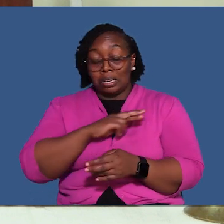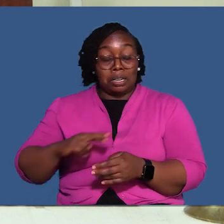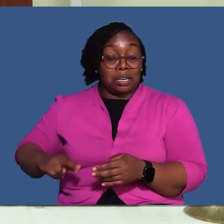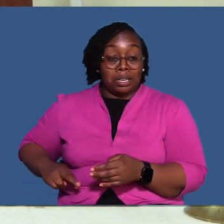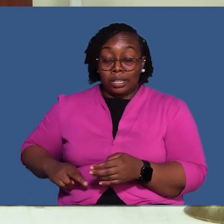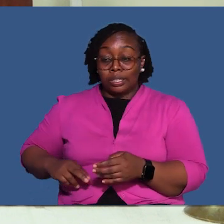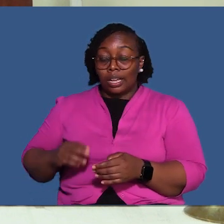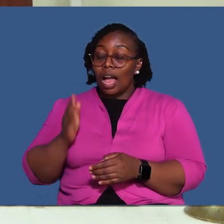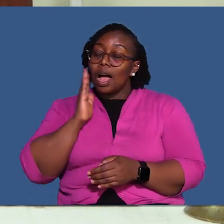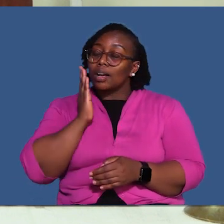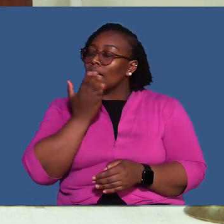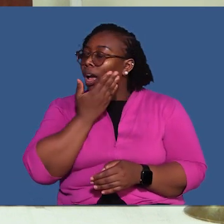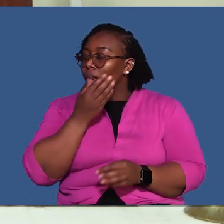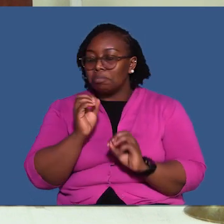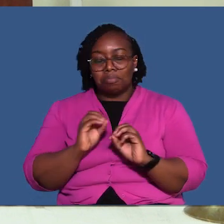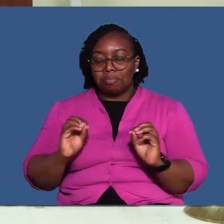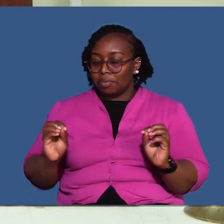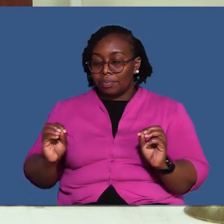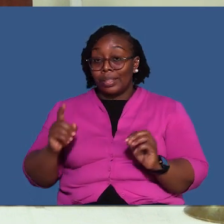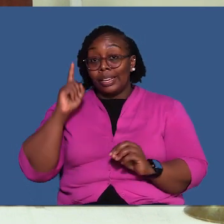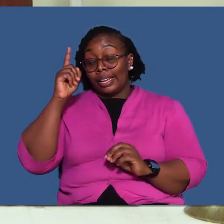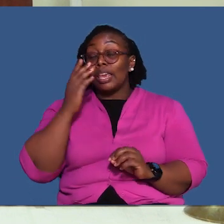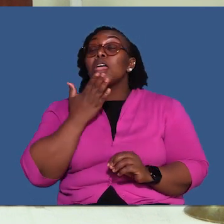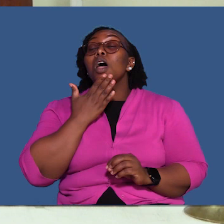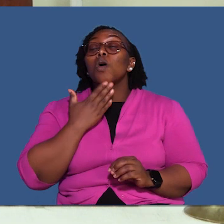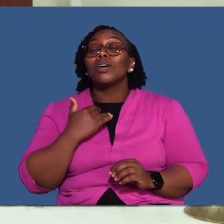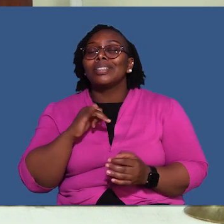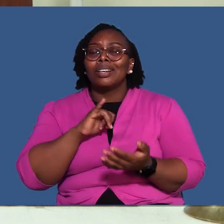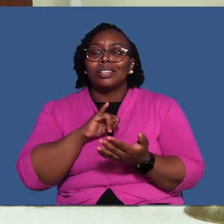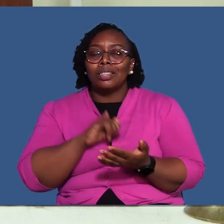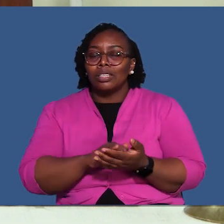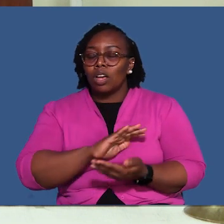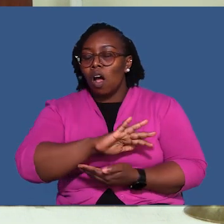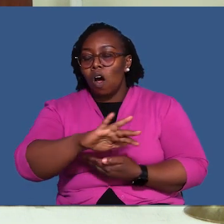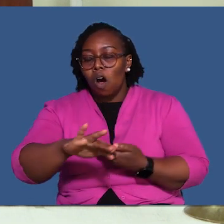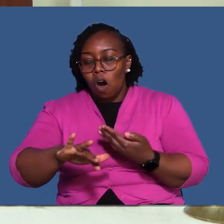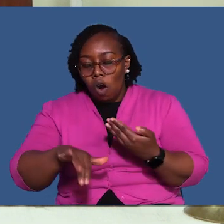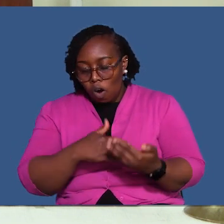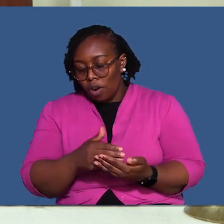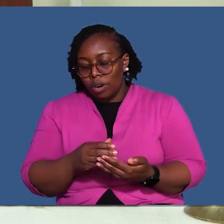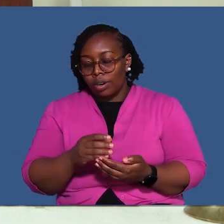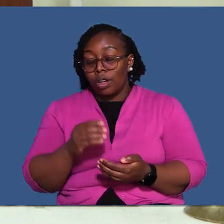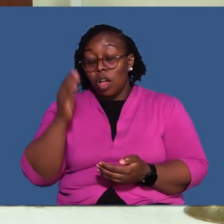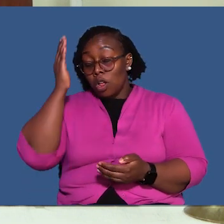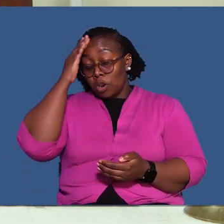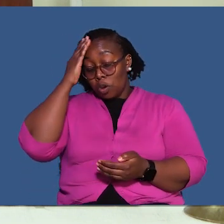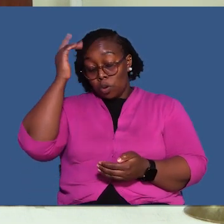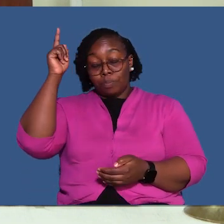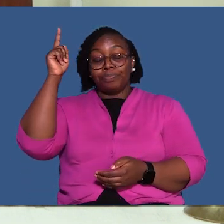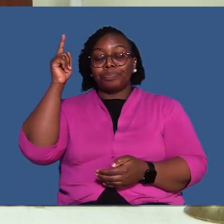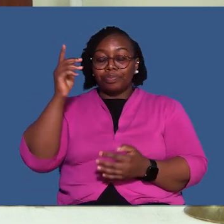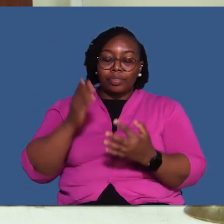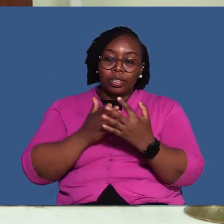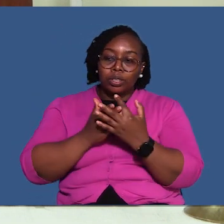or class lines. He wills that all may come to the knowledge of him